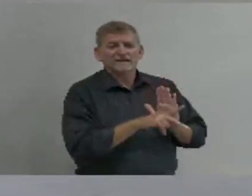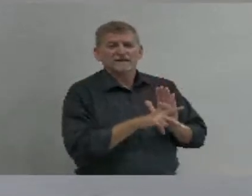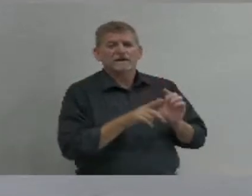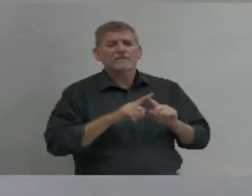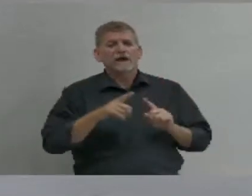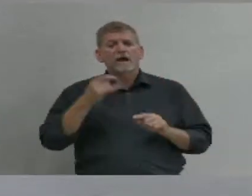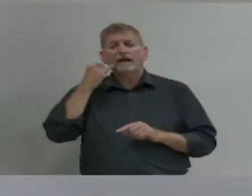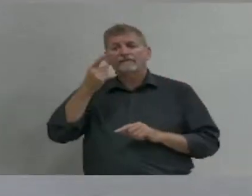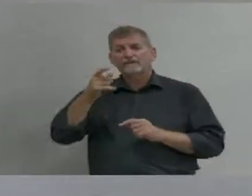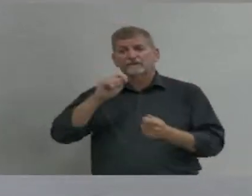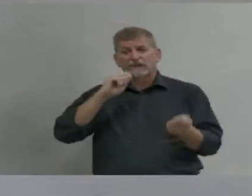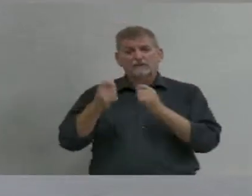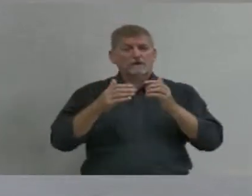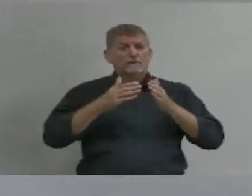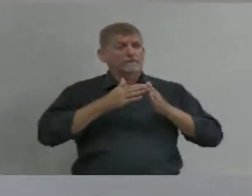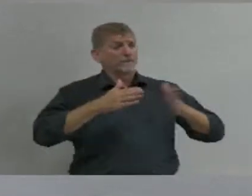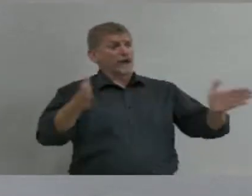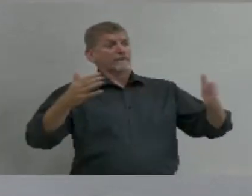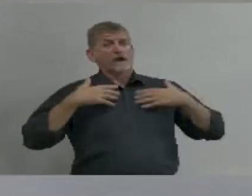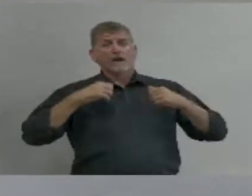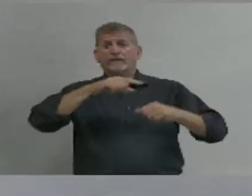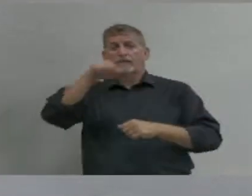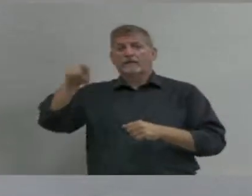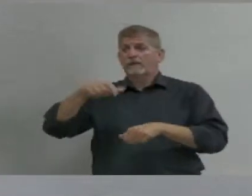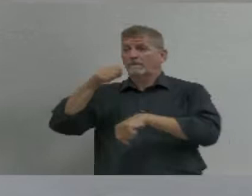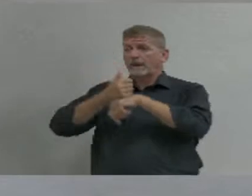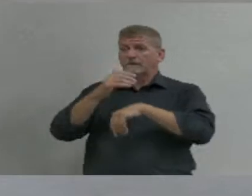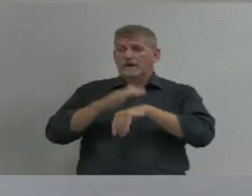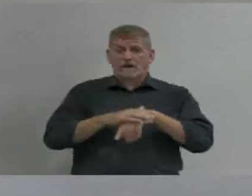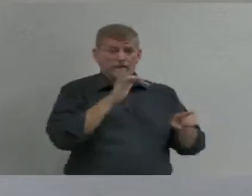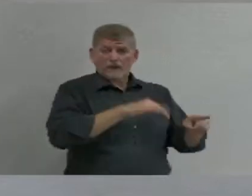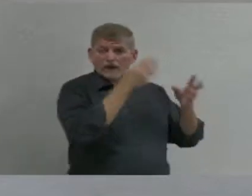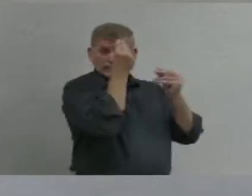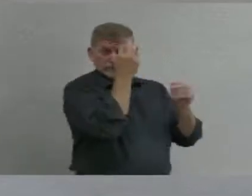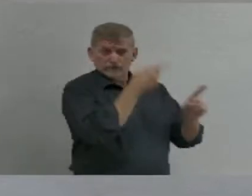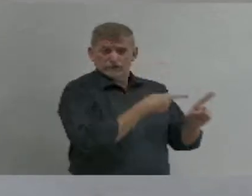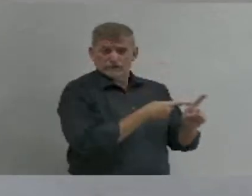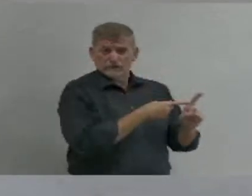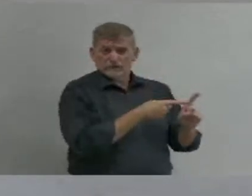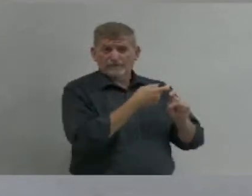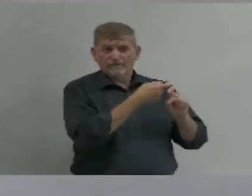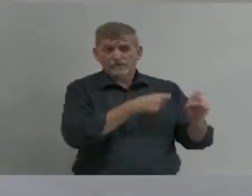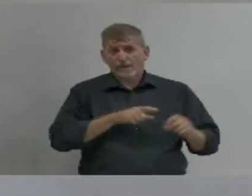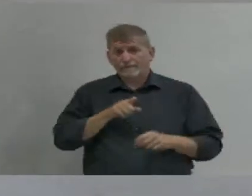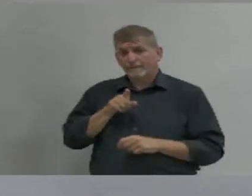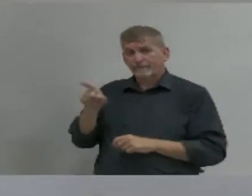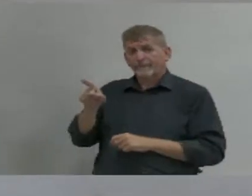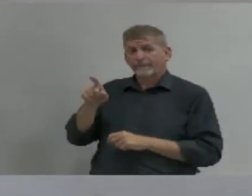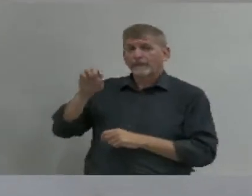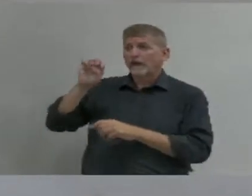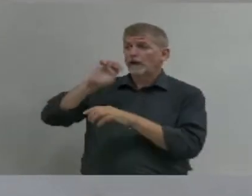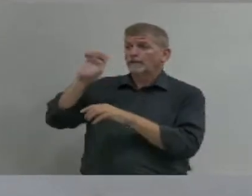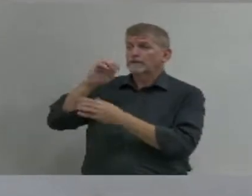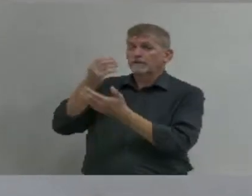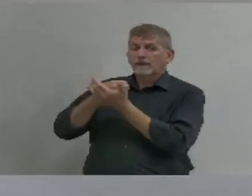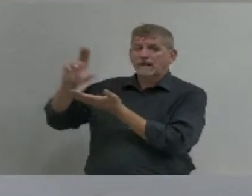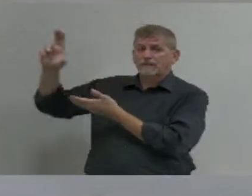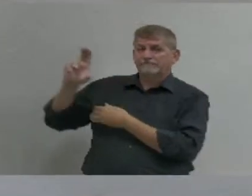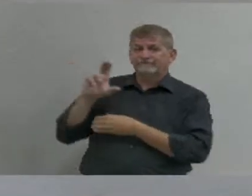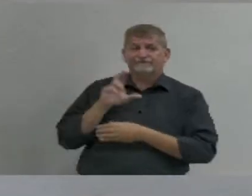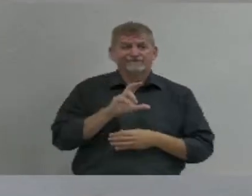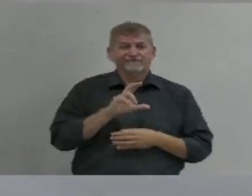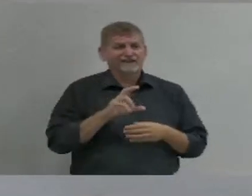tests that were released under the FDA's emergency use authorization, have no data that shows their